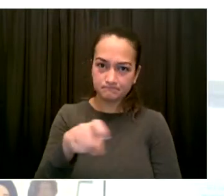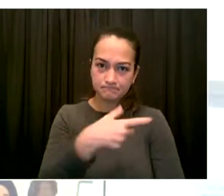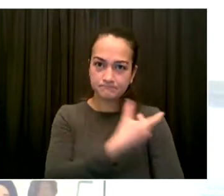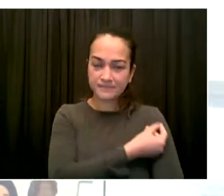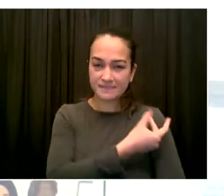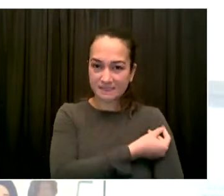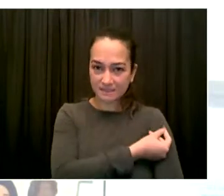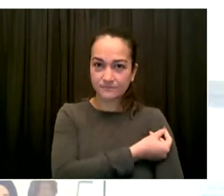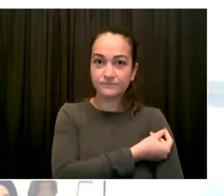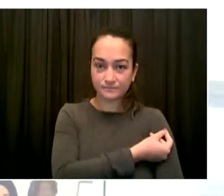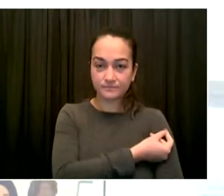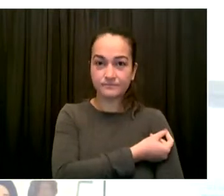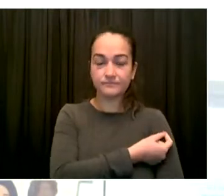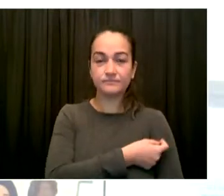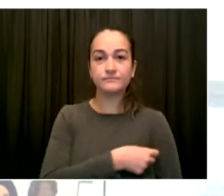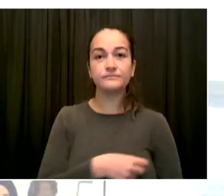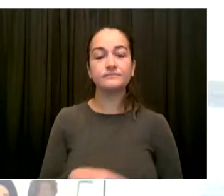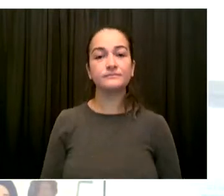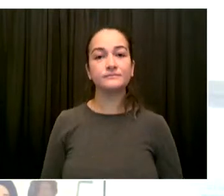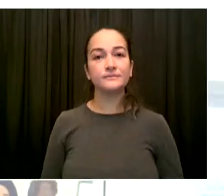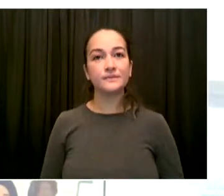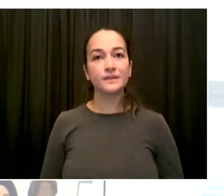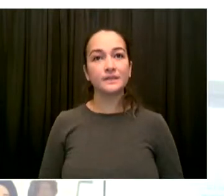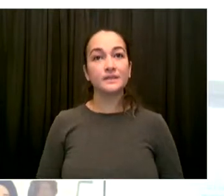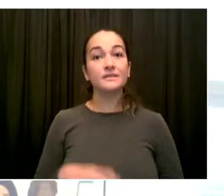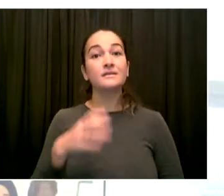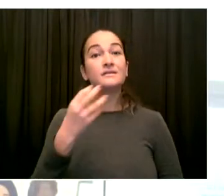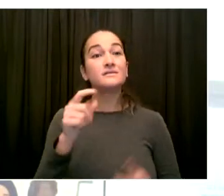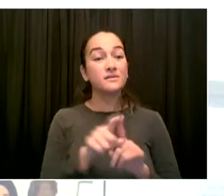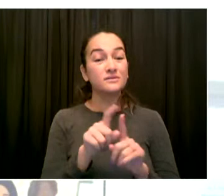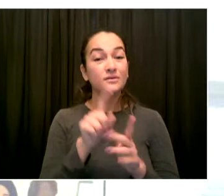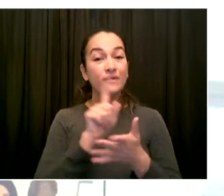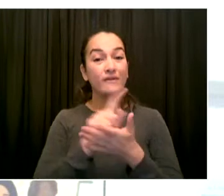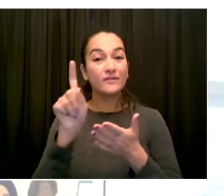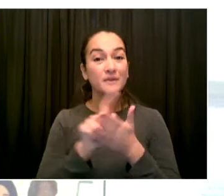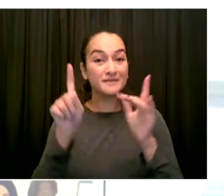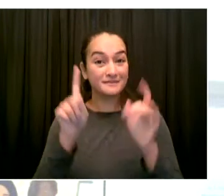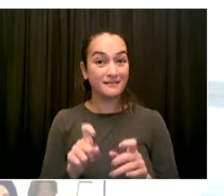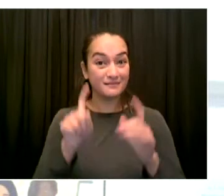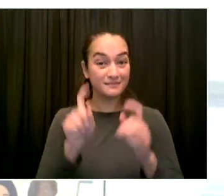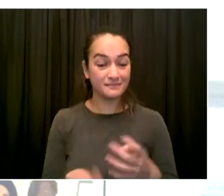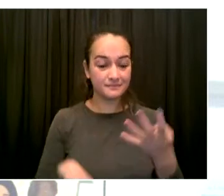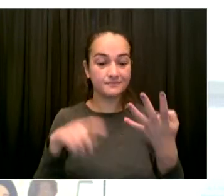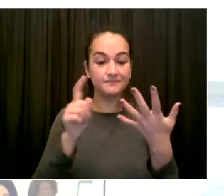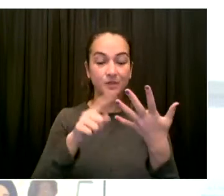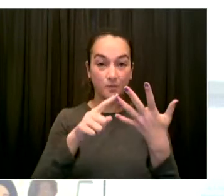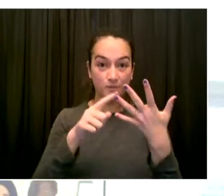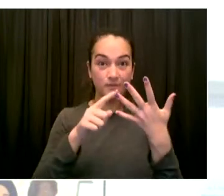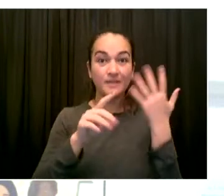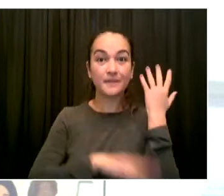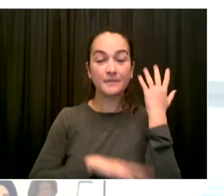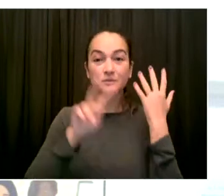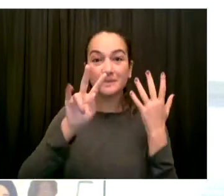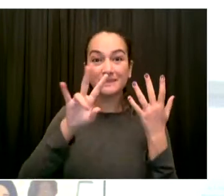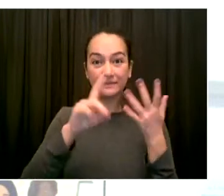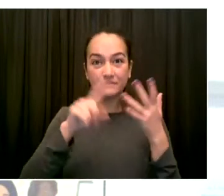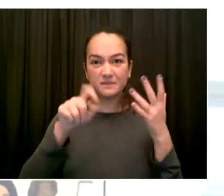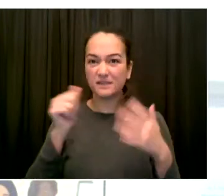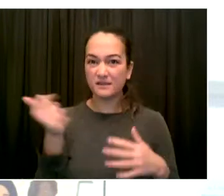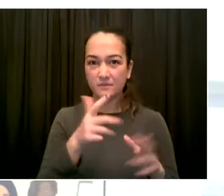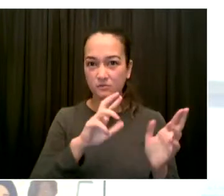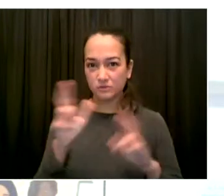that we're moving to weekly testing. This is what allows us to bring a scalpel to our quarantine